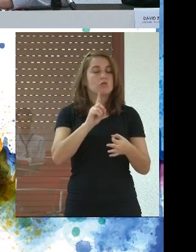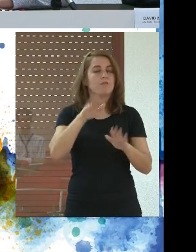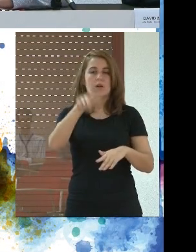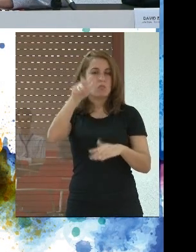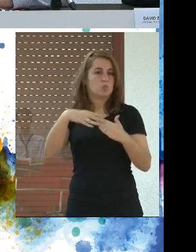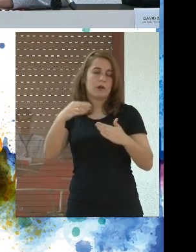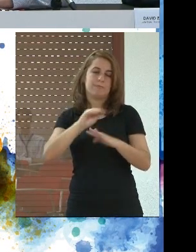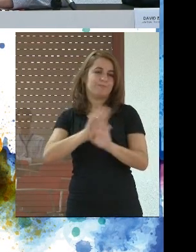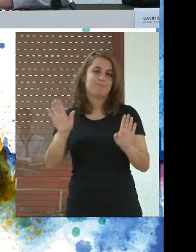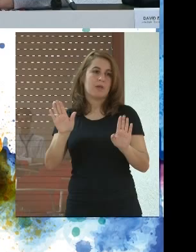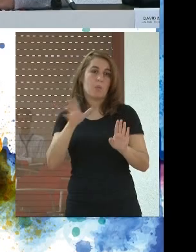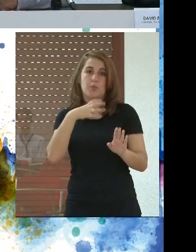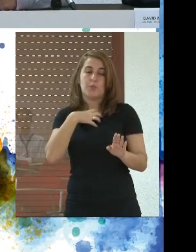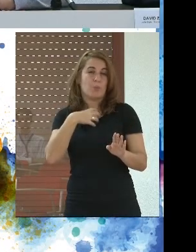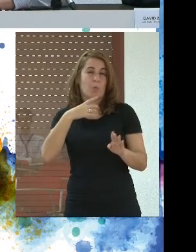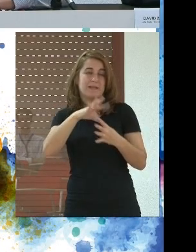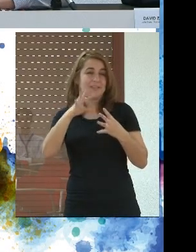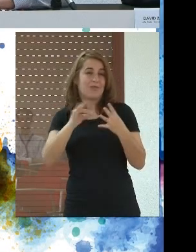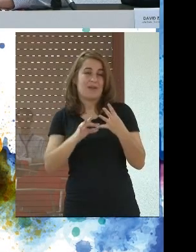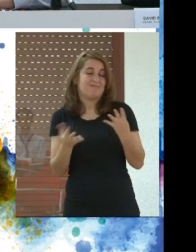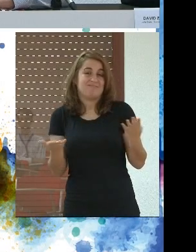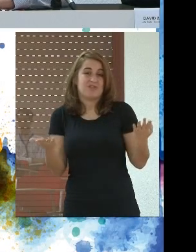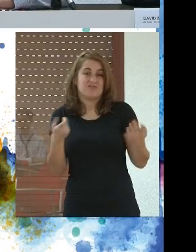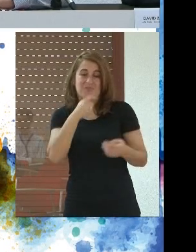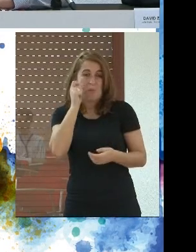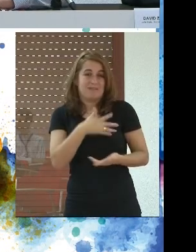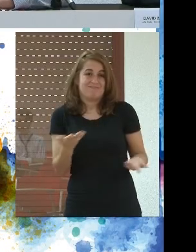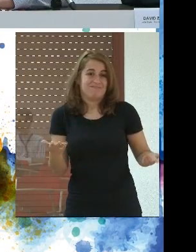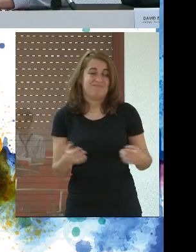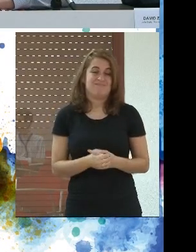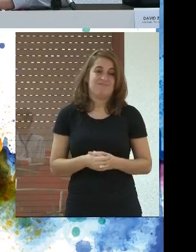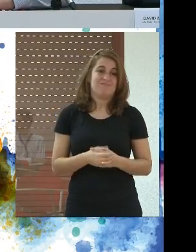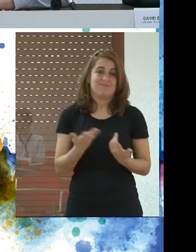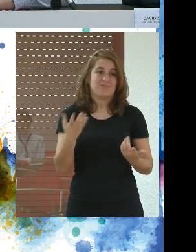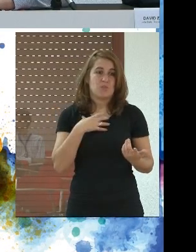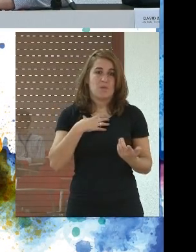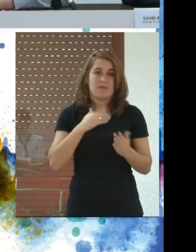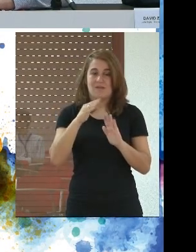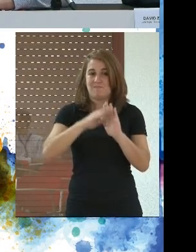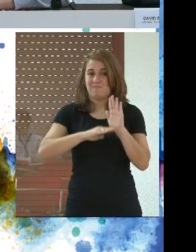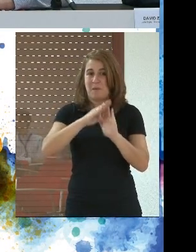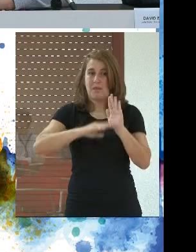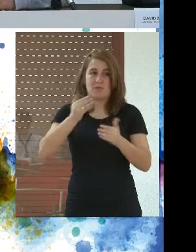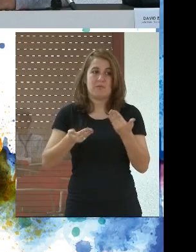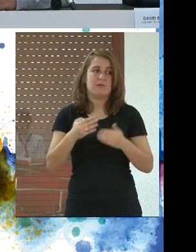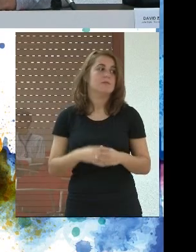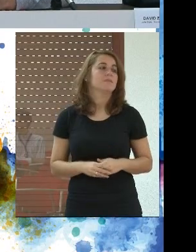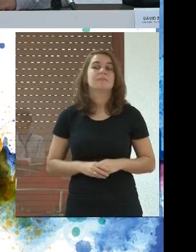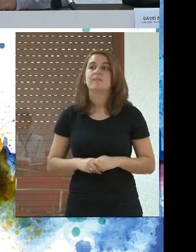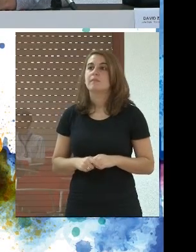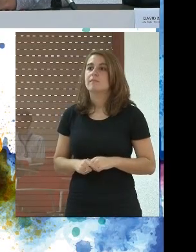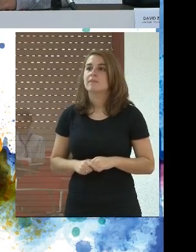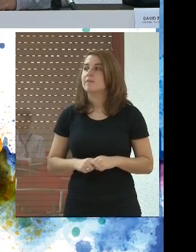discard the user for the evaluation because they won't be able to select the commands adequately. So it would make no sense to evaluate the